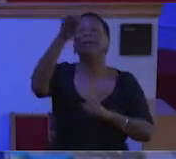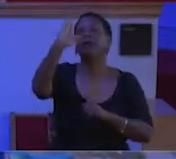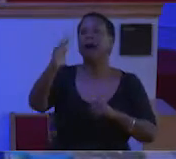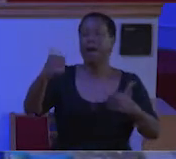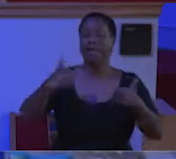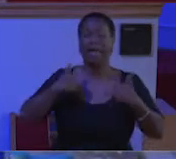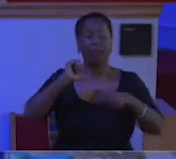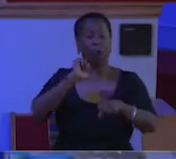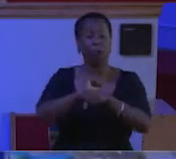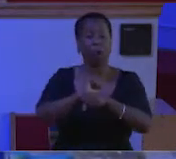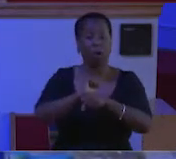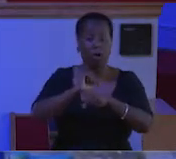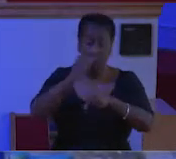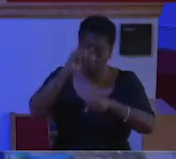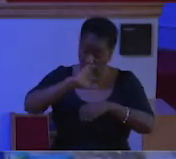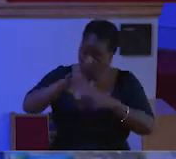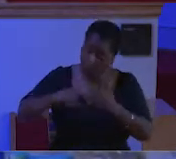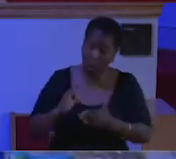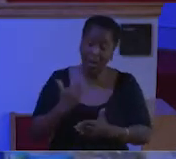our lives.